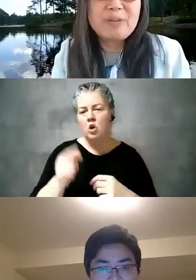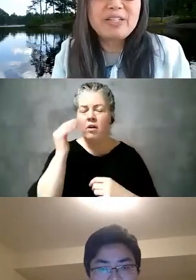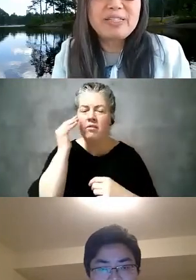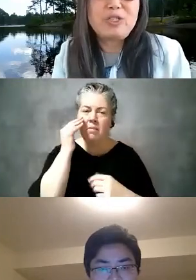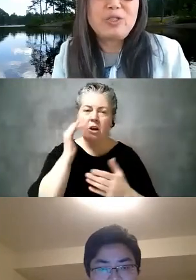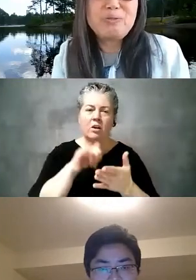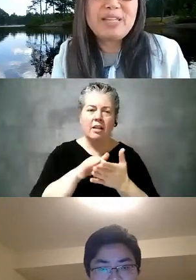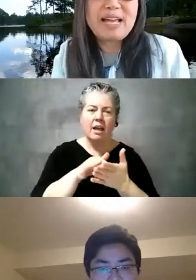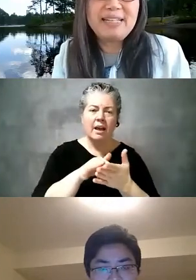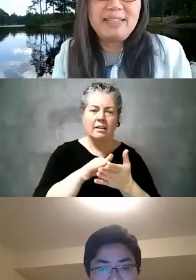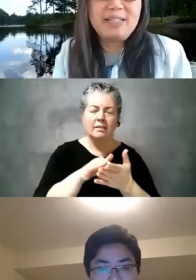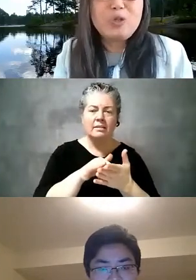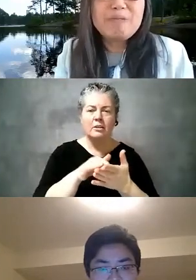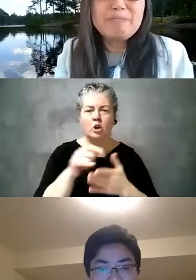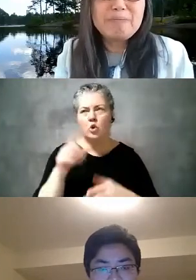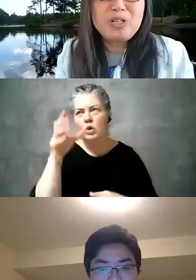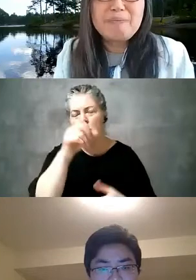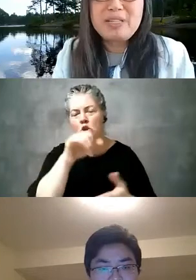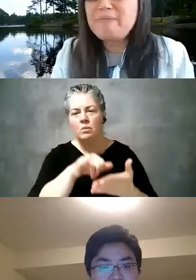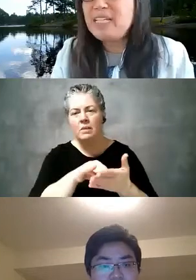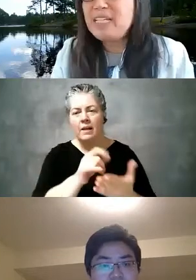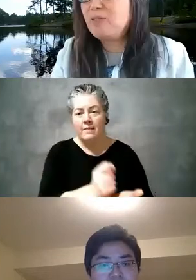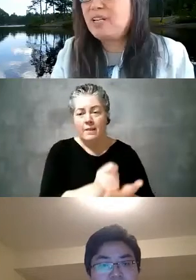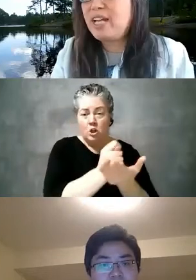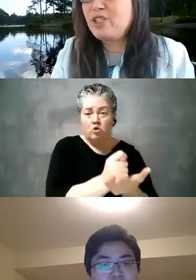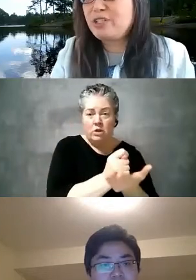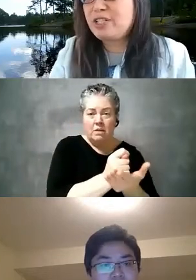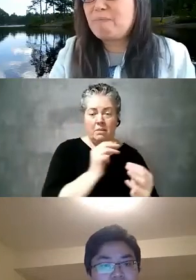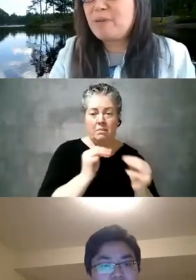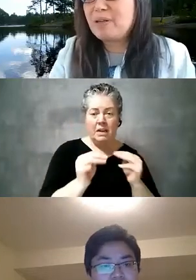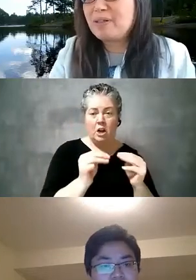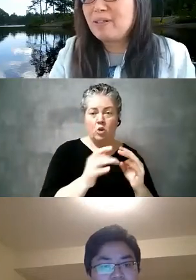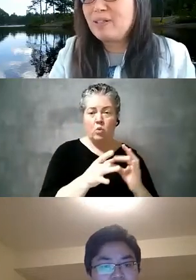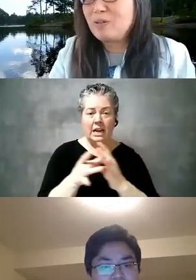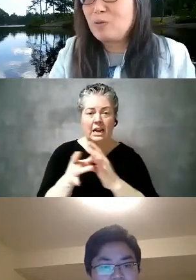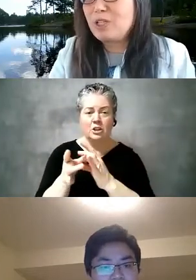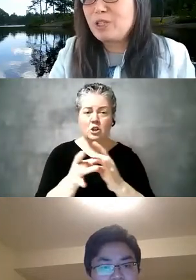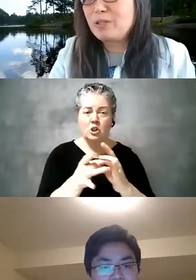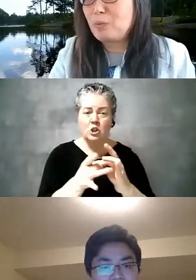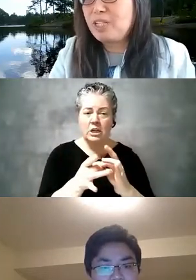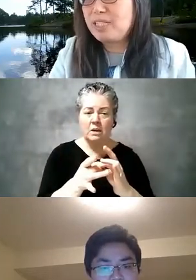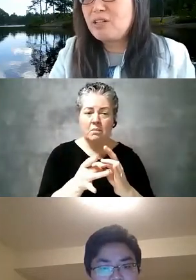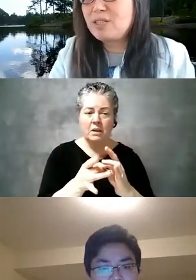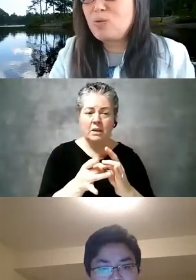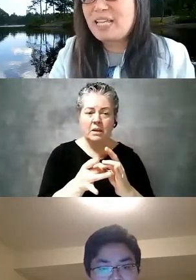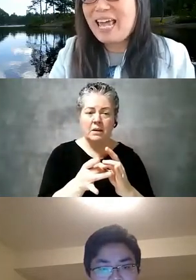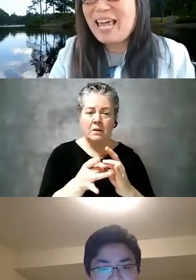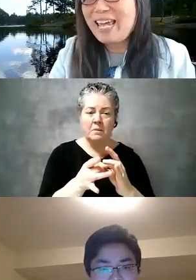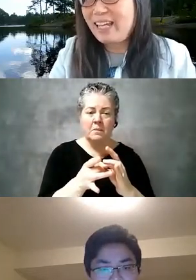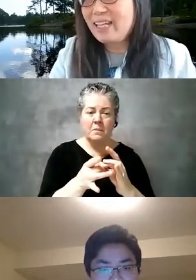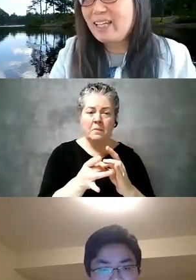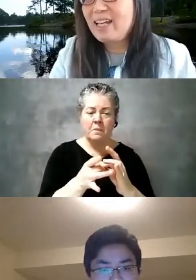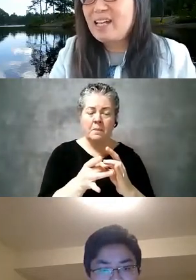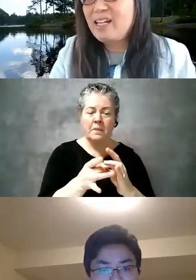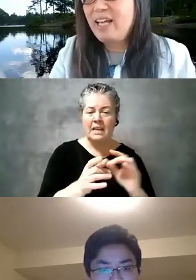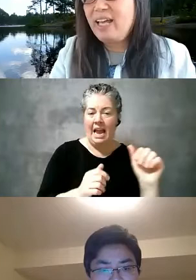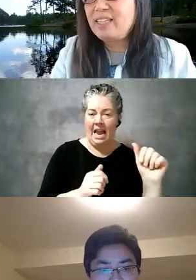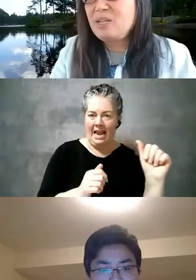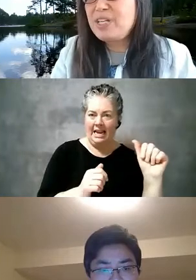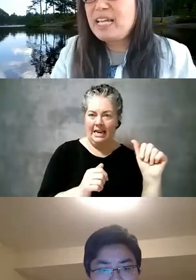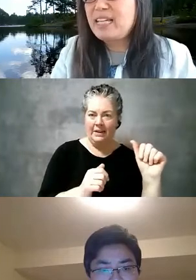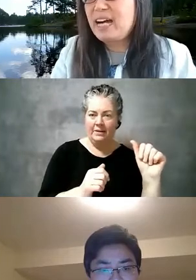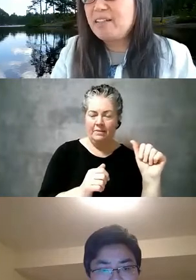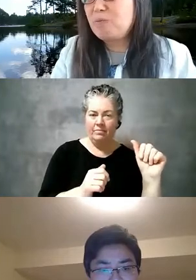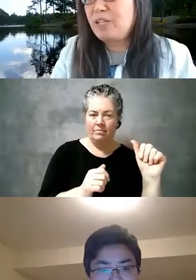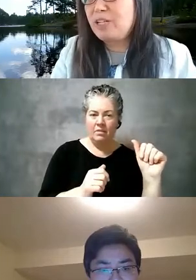such methods assume that the treatment-mediated relationship, which is denoted with A, and